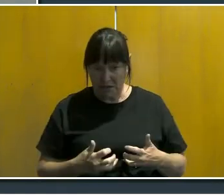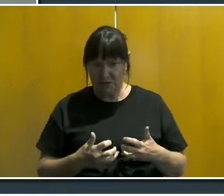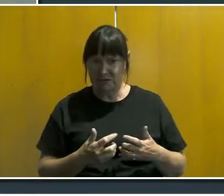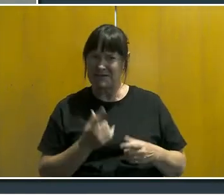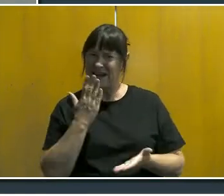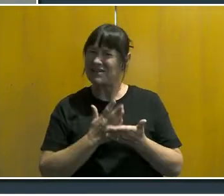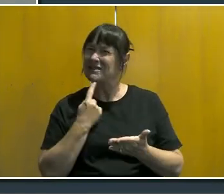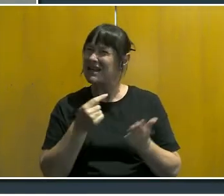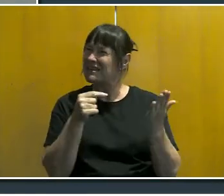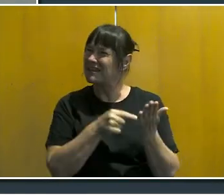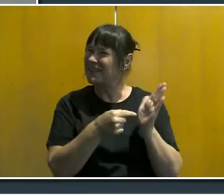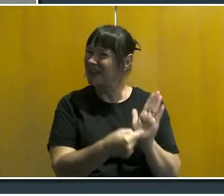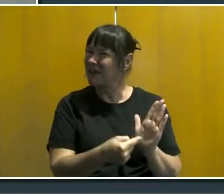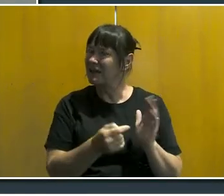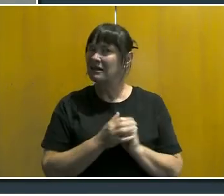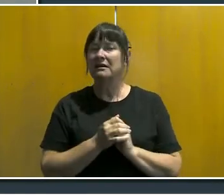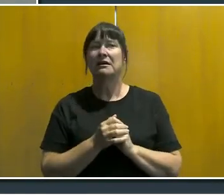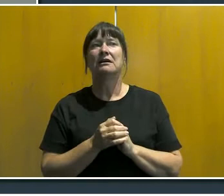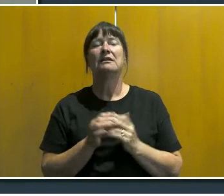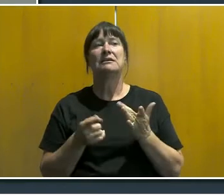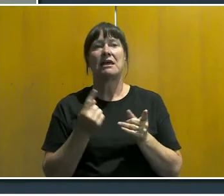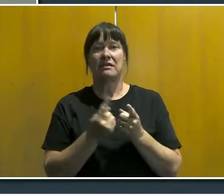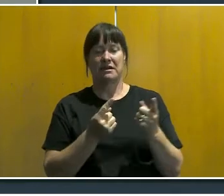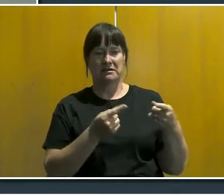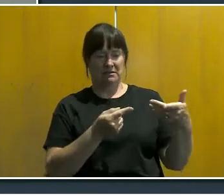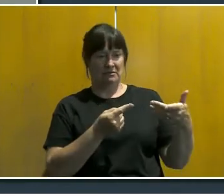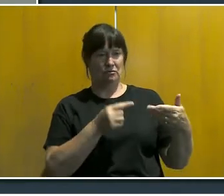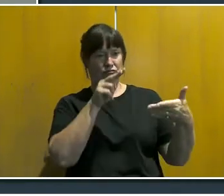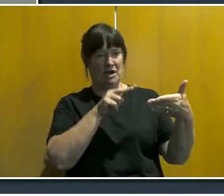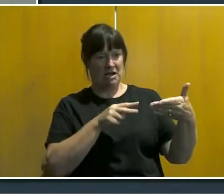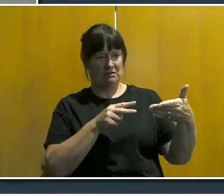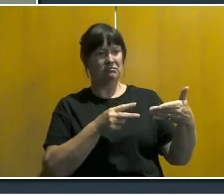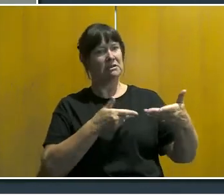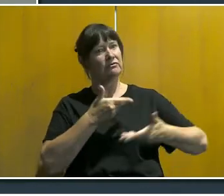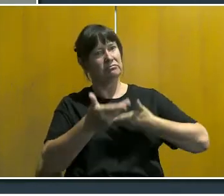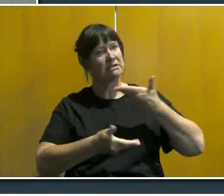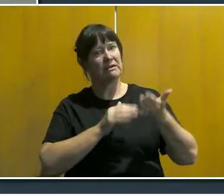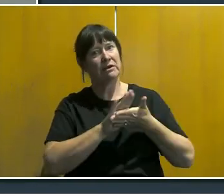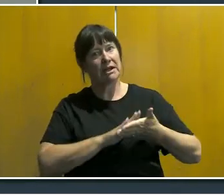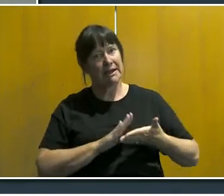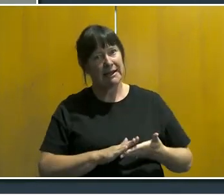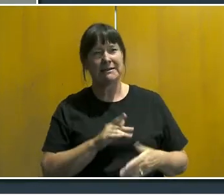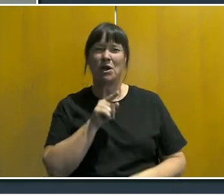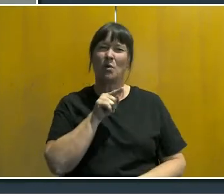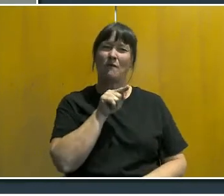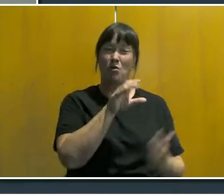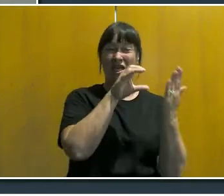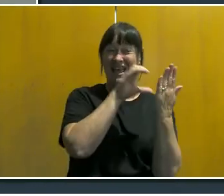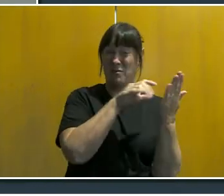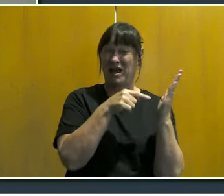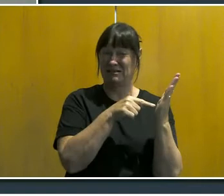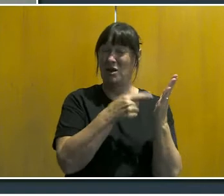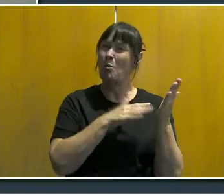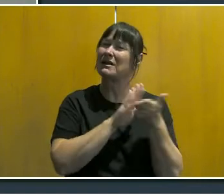stated? Okay. And because there's other things that are explicit as when you do get remission, and we'd just be very keen to see that, if you like,